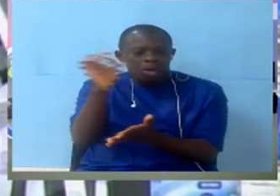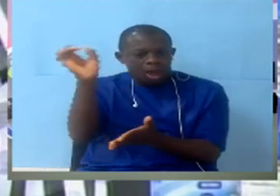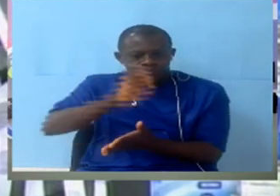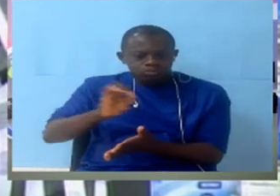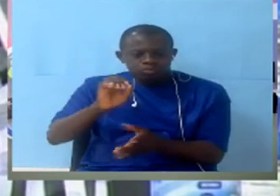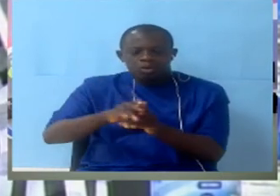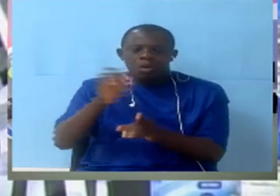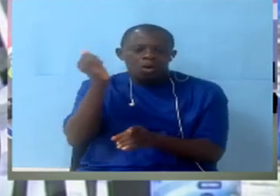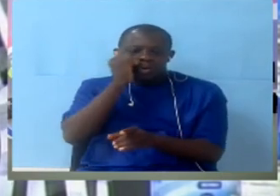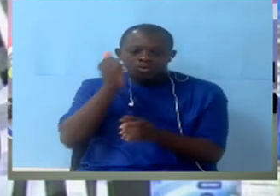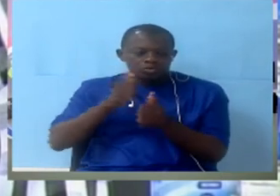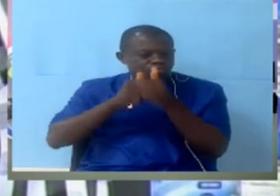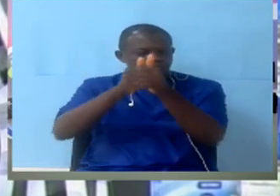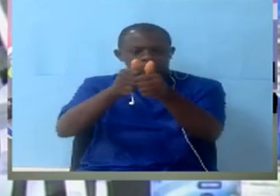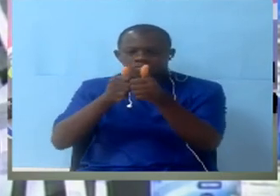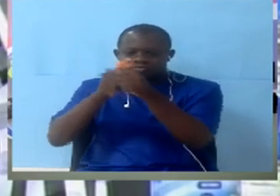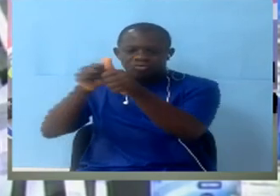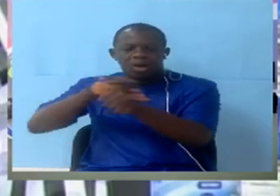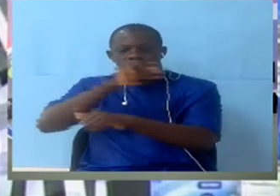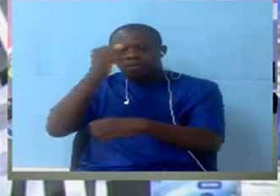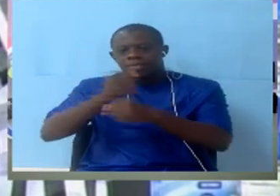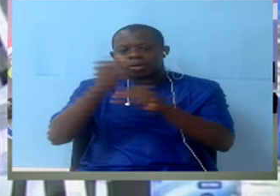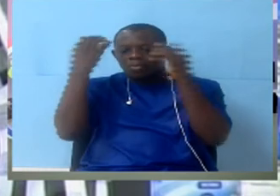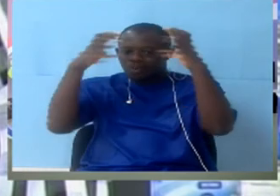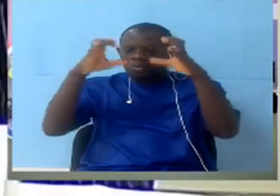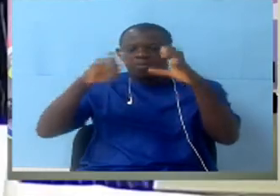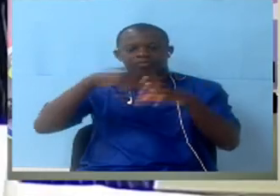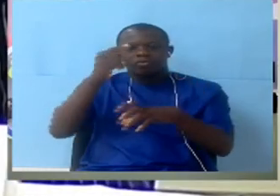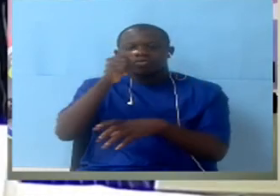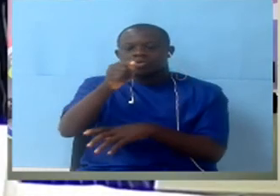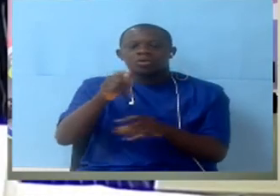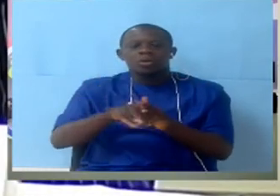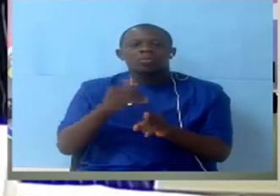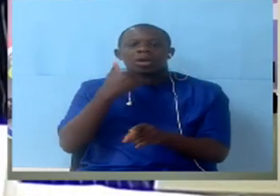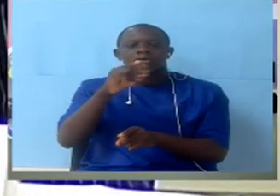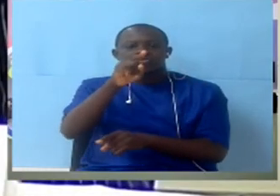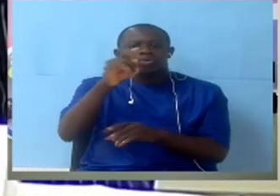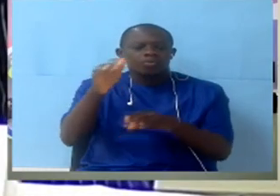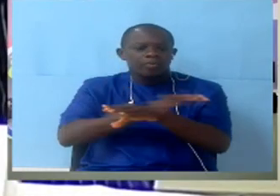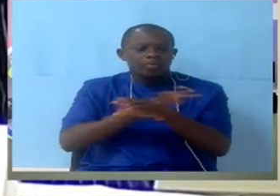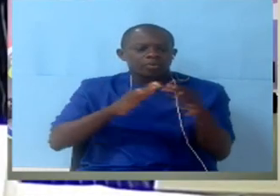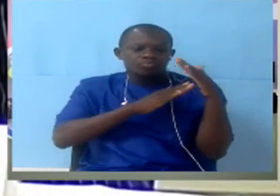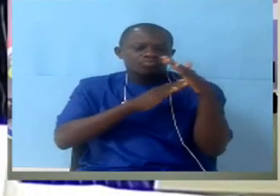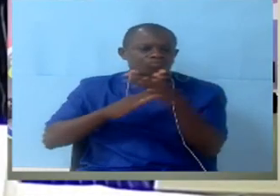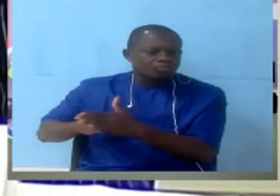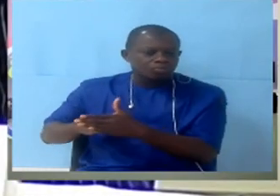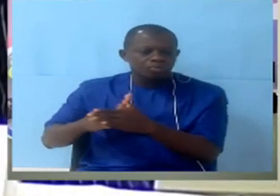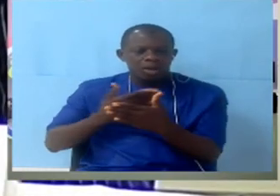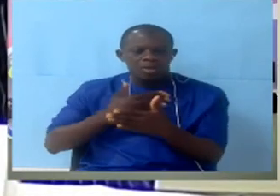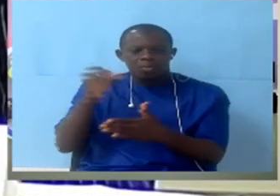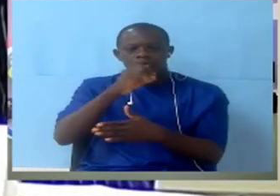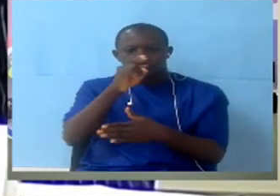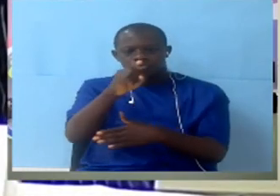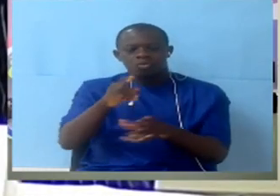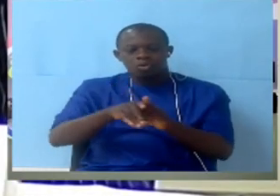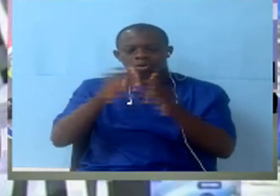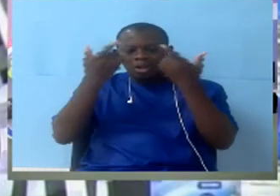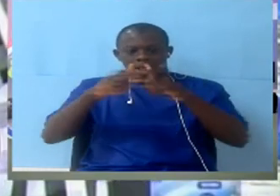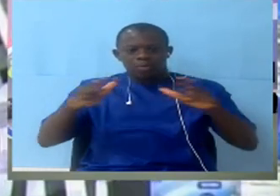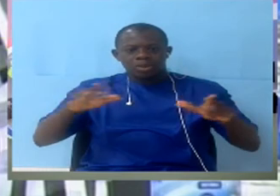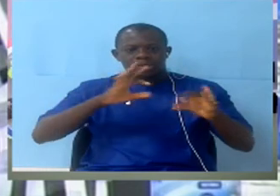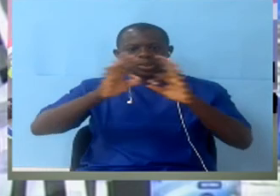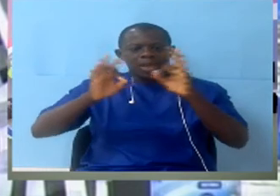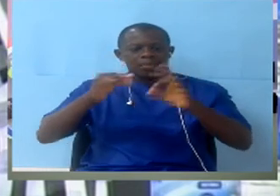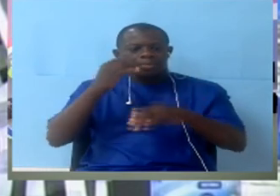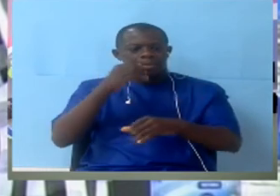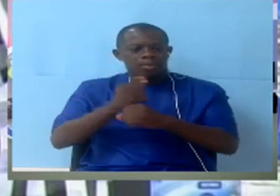they always follow you and create problems for you. Were you discriminated based on your ethnic group? Oye, fatam fansi le banka suji ningila